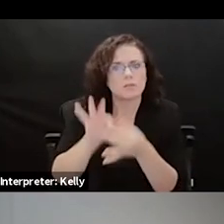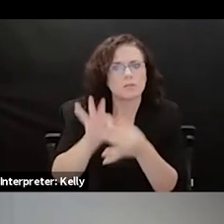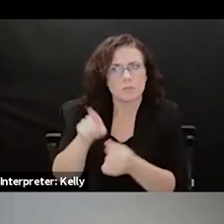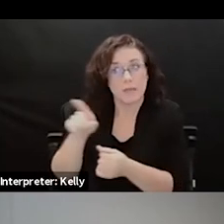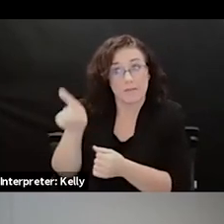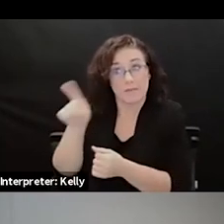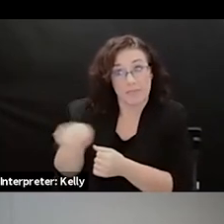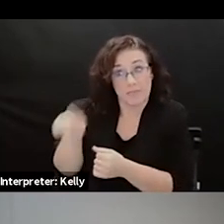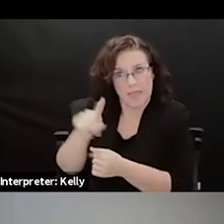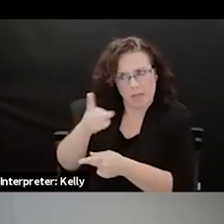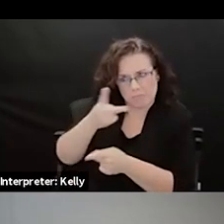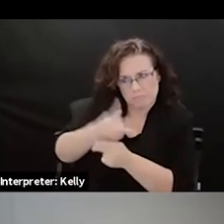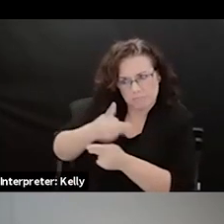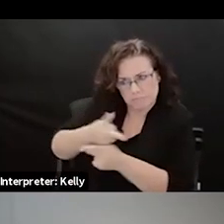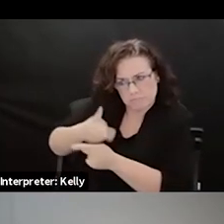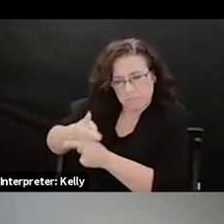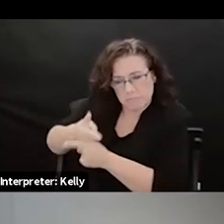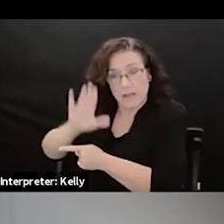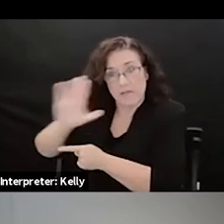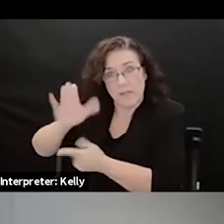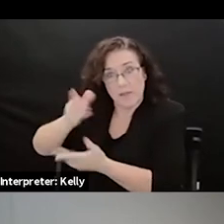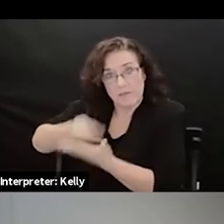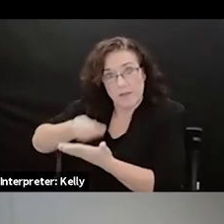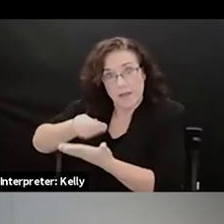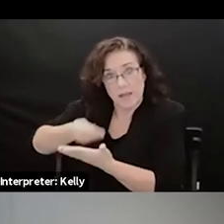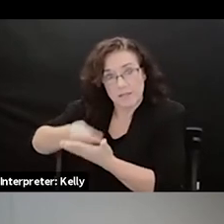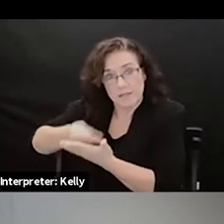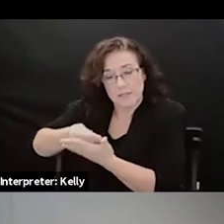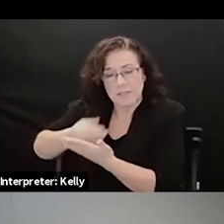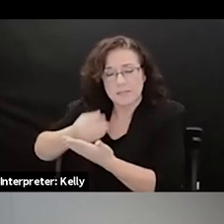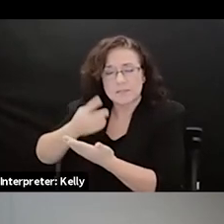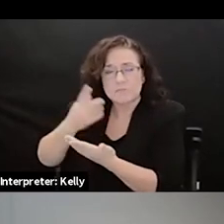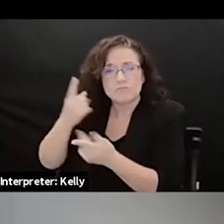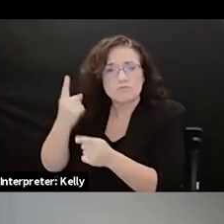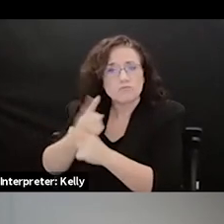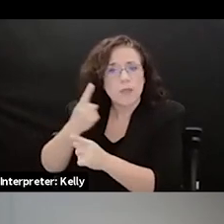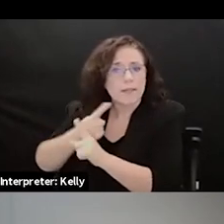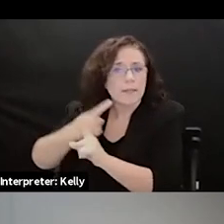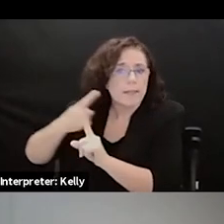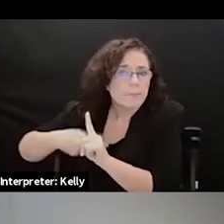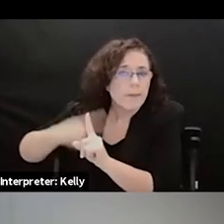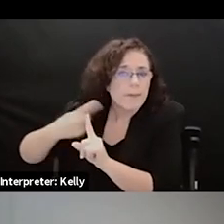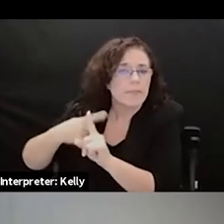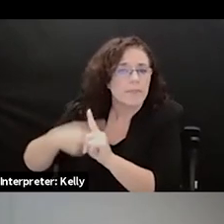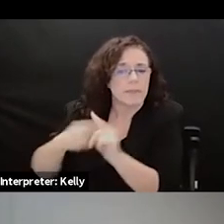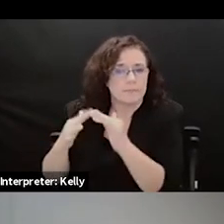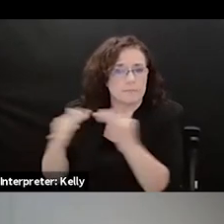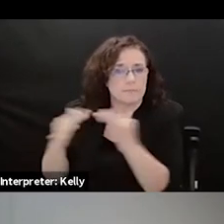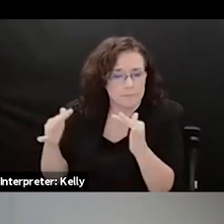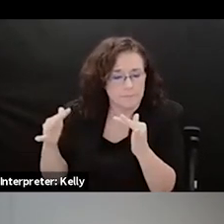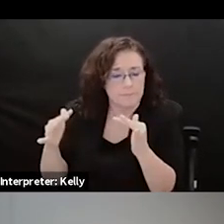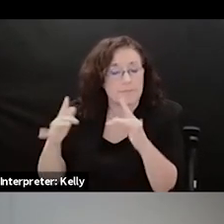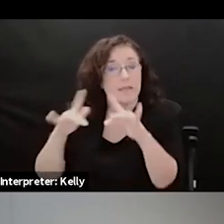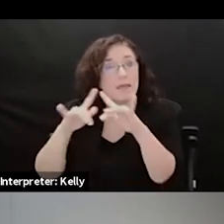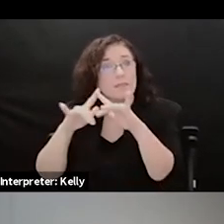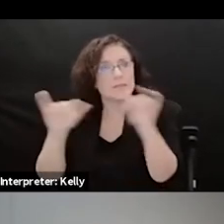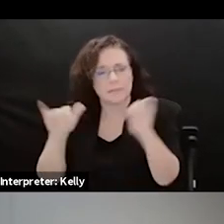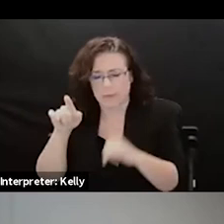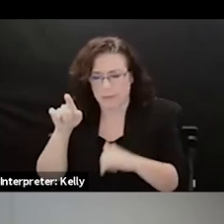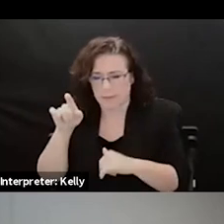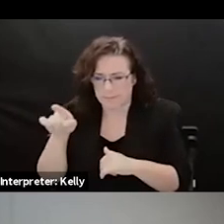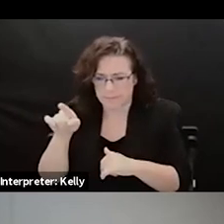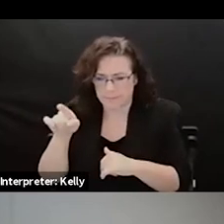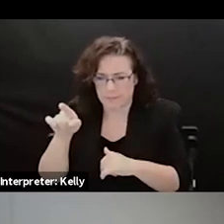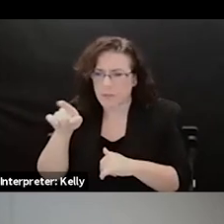um both on a regular basis and then also looking at you know how there was mention here which i